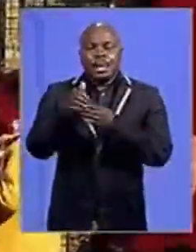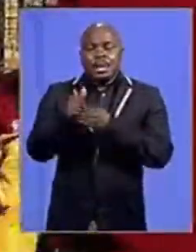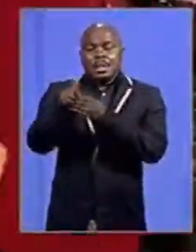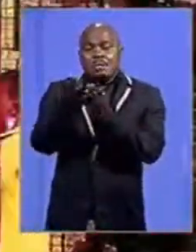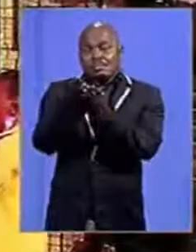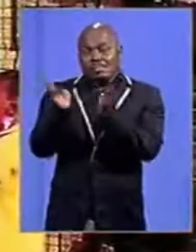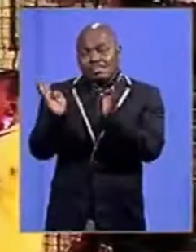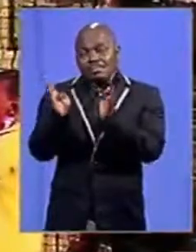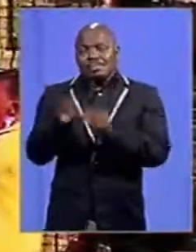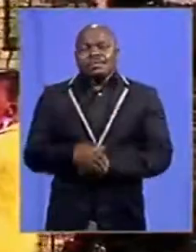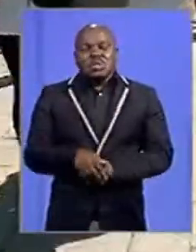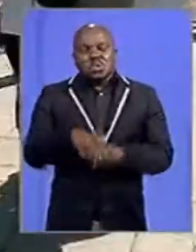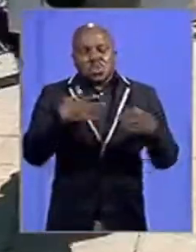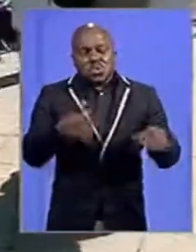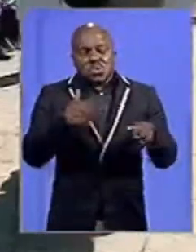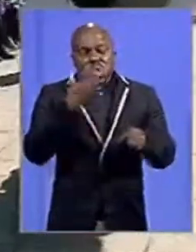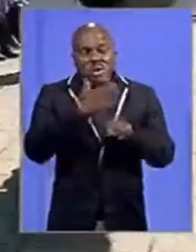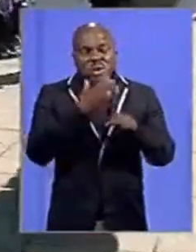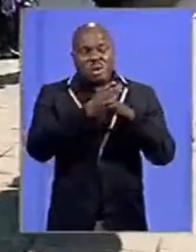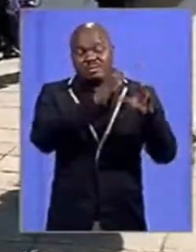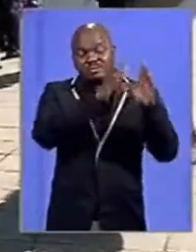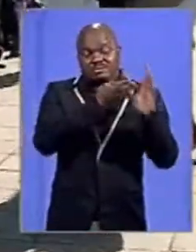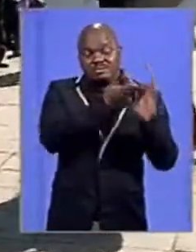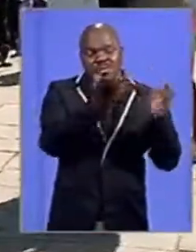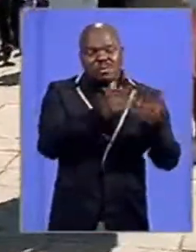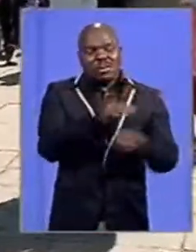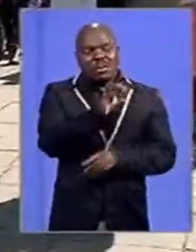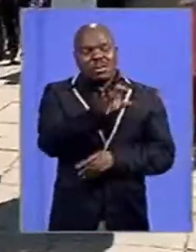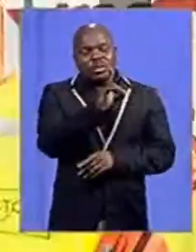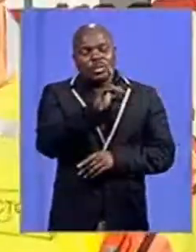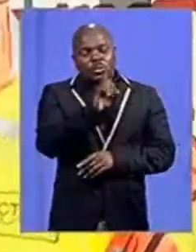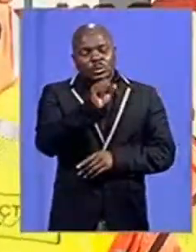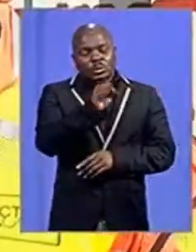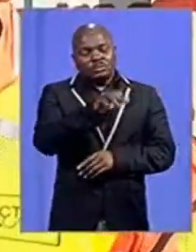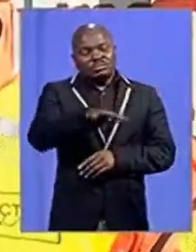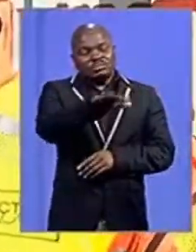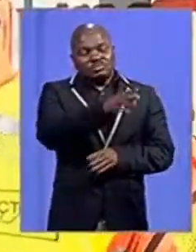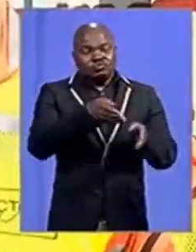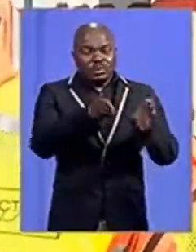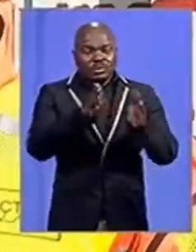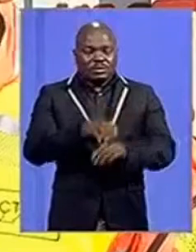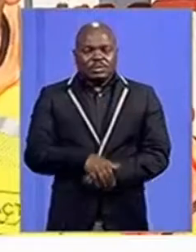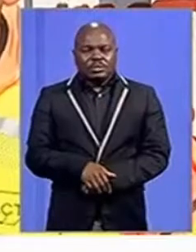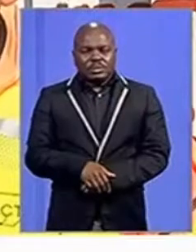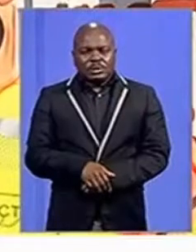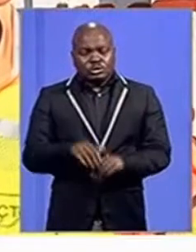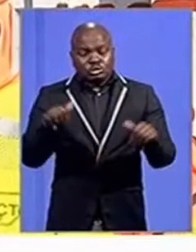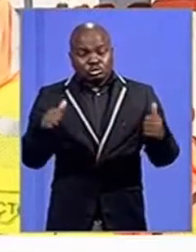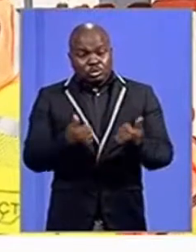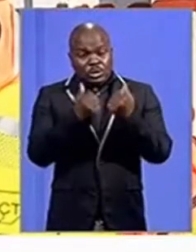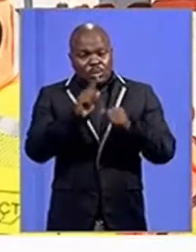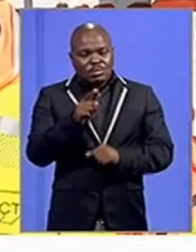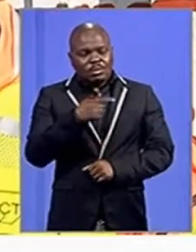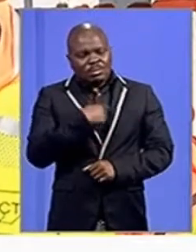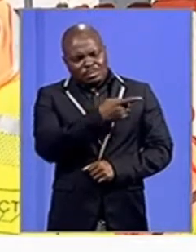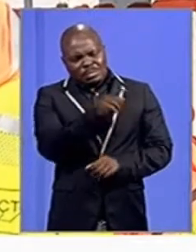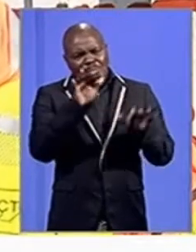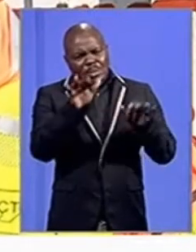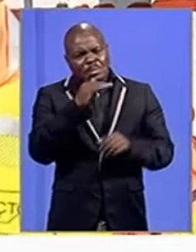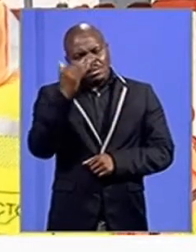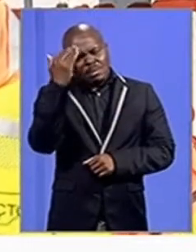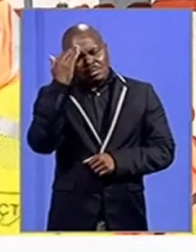amegago mošomo ke o montši mebileng ya Elders. Our challenge would be to change that mindset, to change the mindset